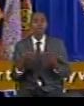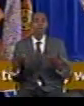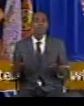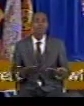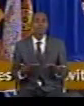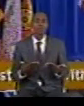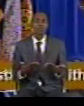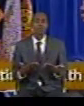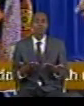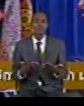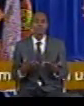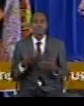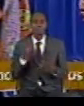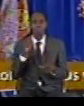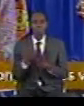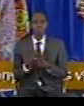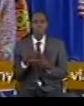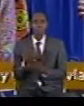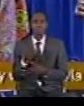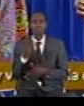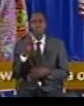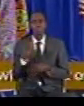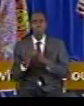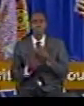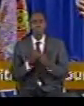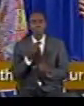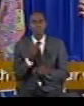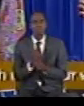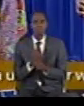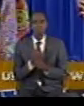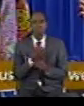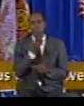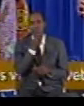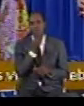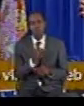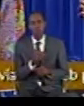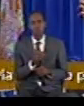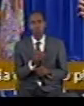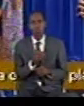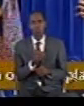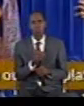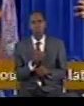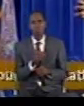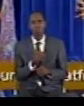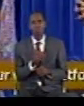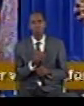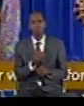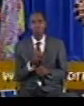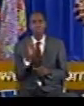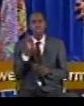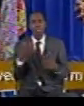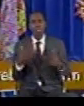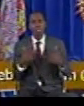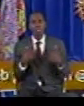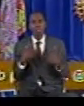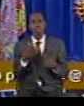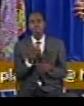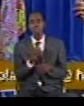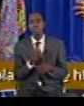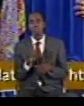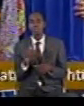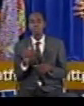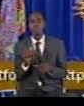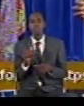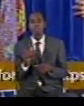Selina Moses, 60 years old by age. She has bilateral knee